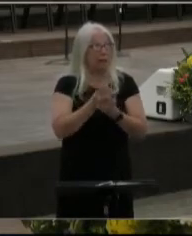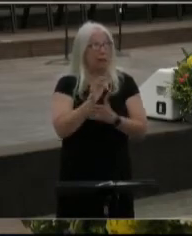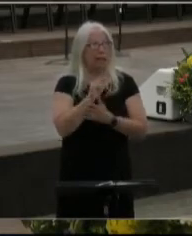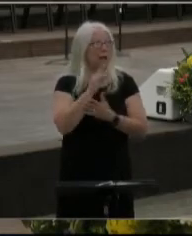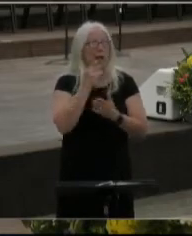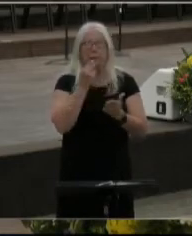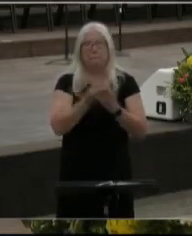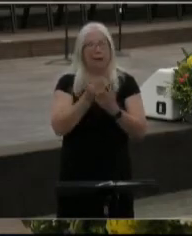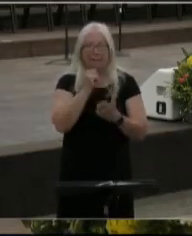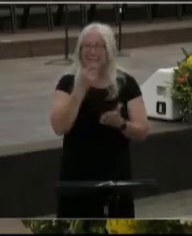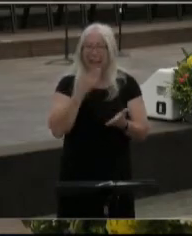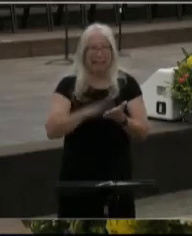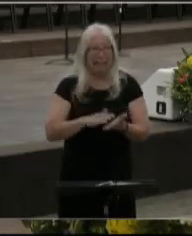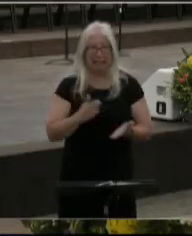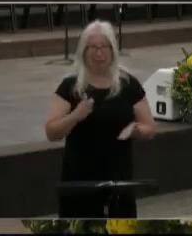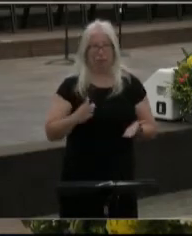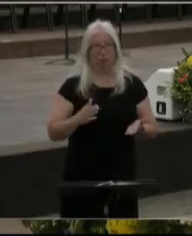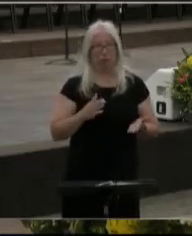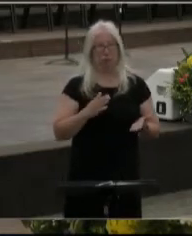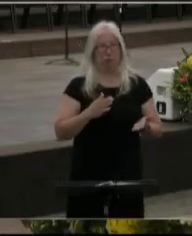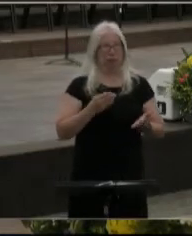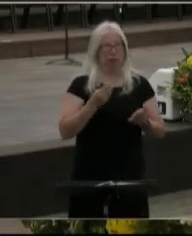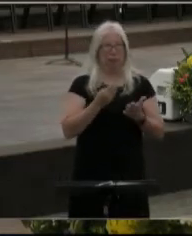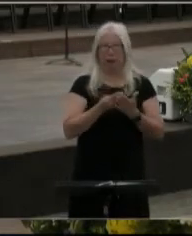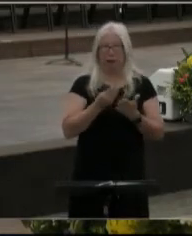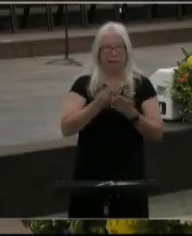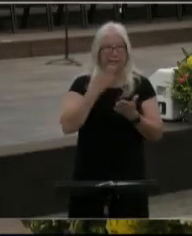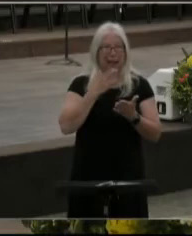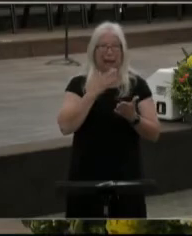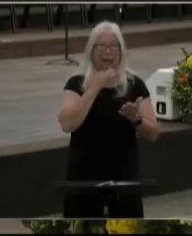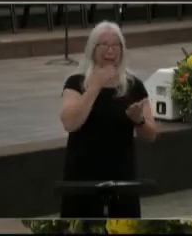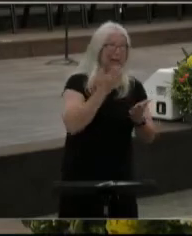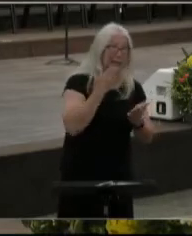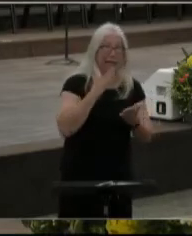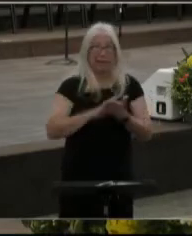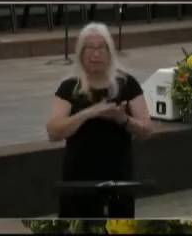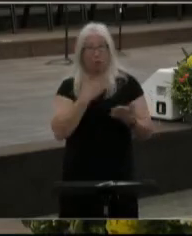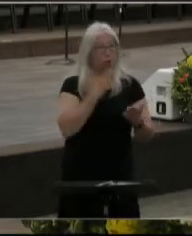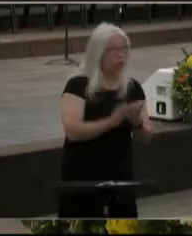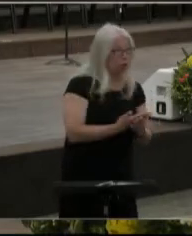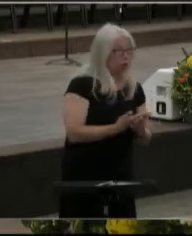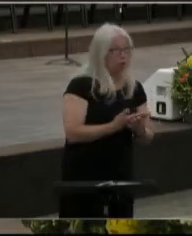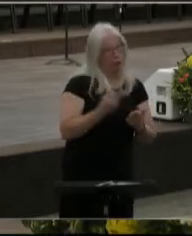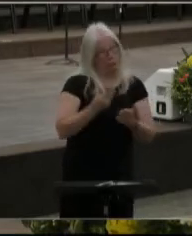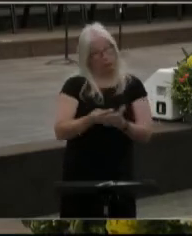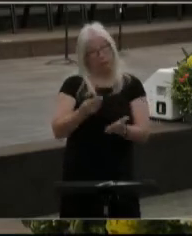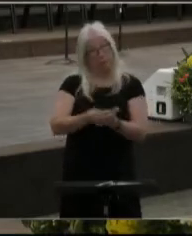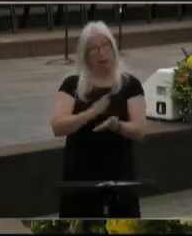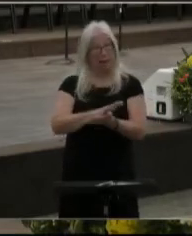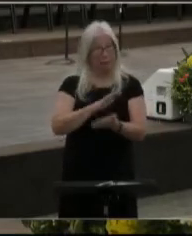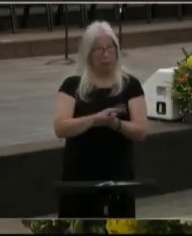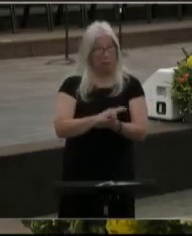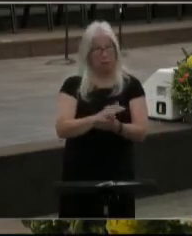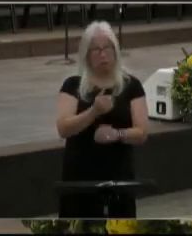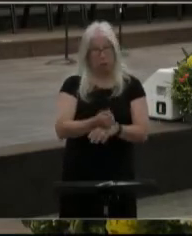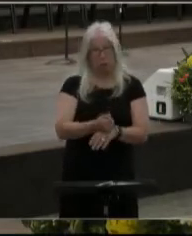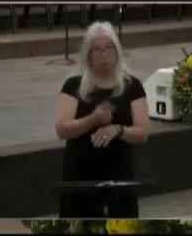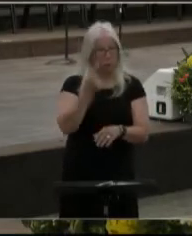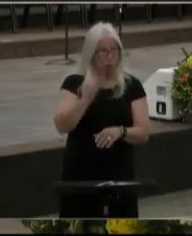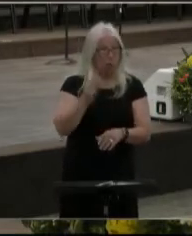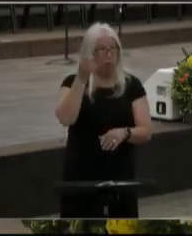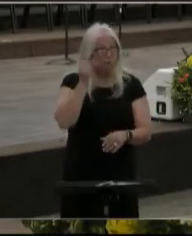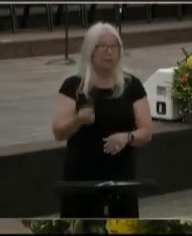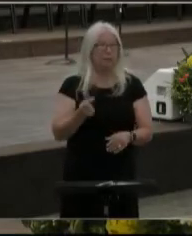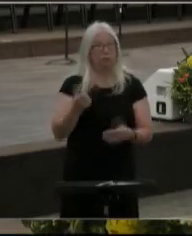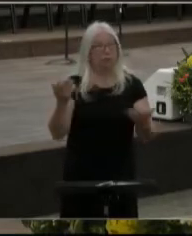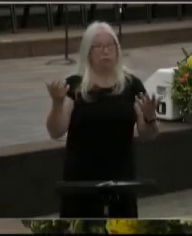Money's not evil. Money's neither evil or good. Money is money. It's paper. It's stone. It's gold. It's